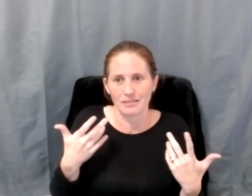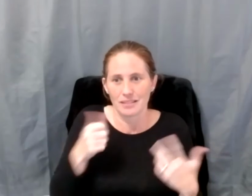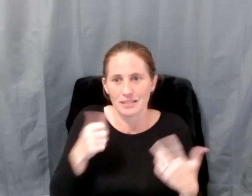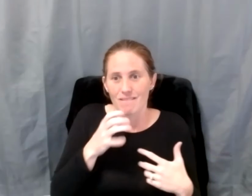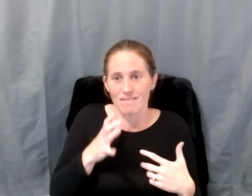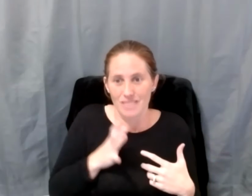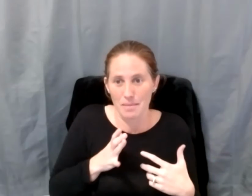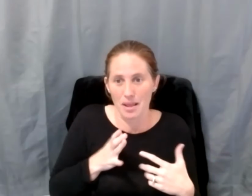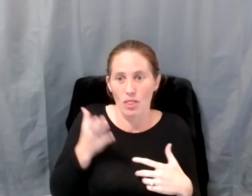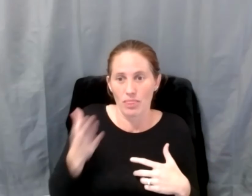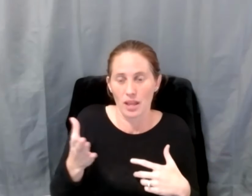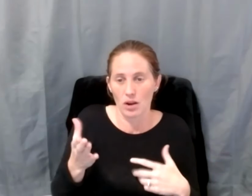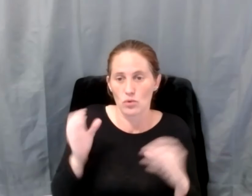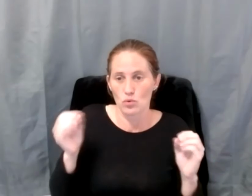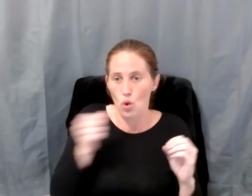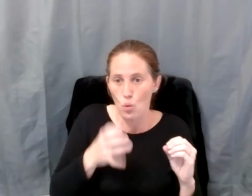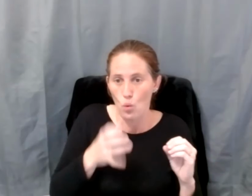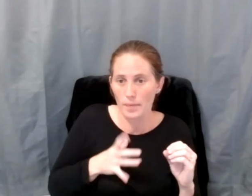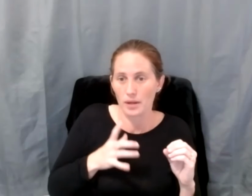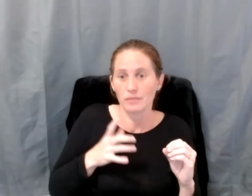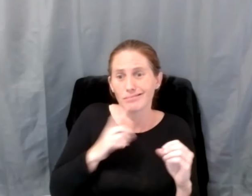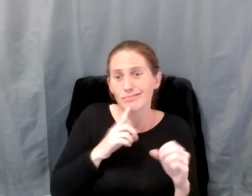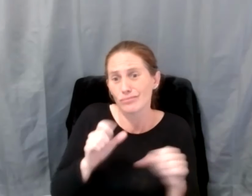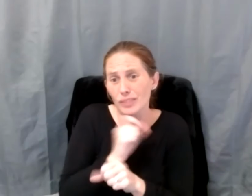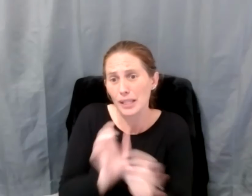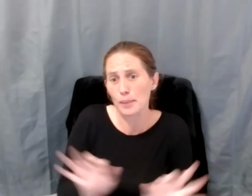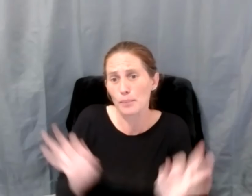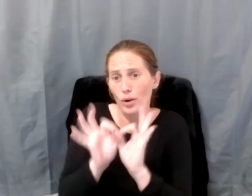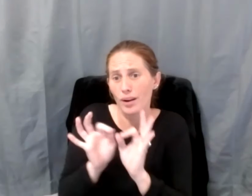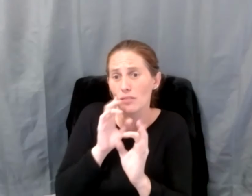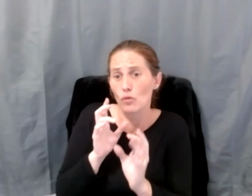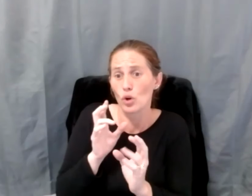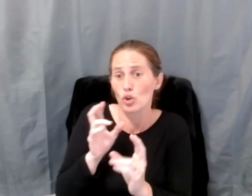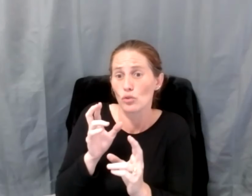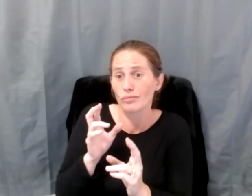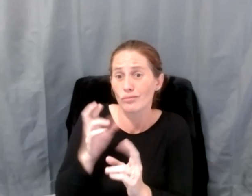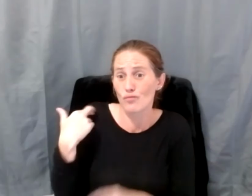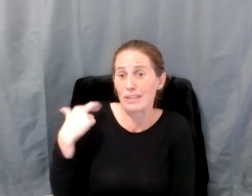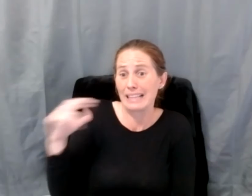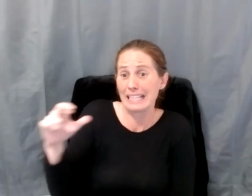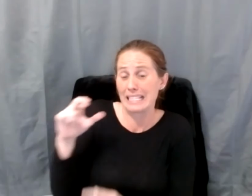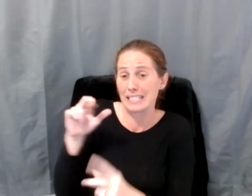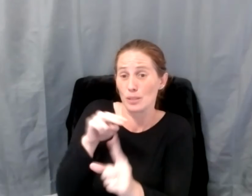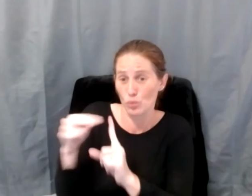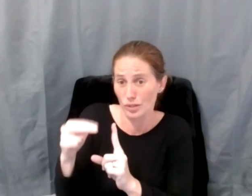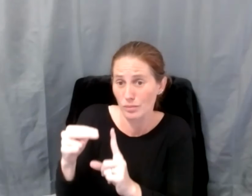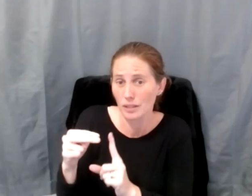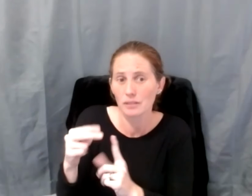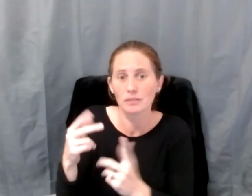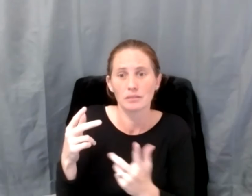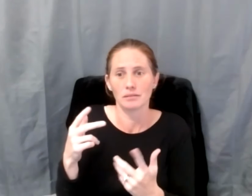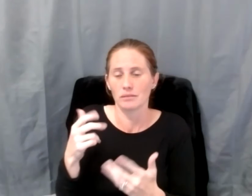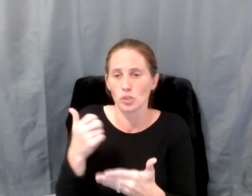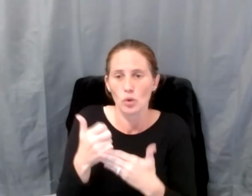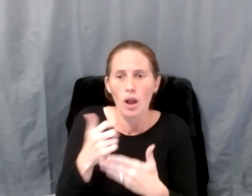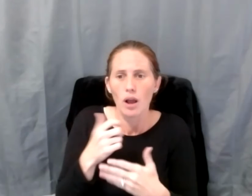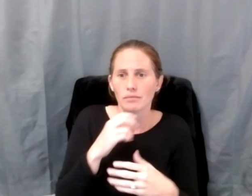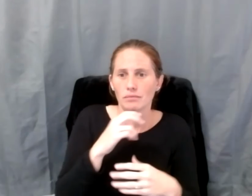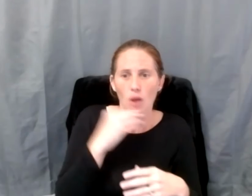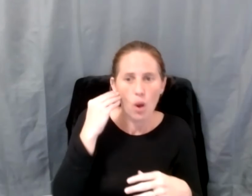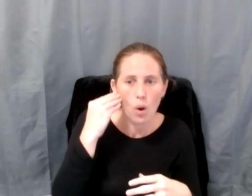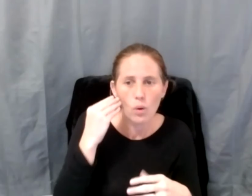counterparts, not have women who are incredibly important in religious perspectives, of course, in work, of course, in the home, of course, in all facets of life, know,